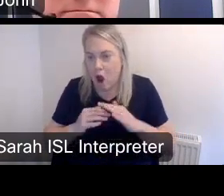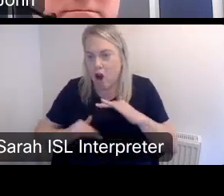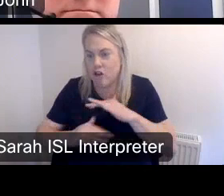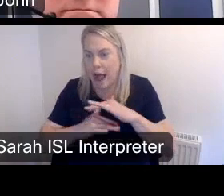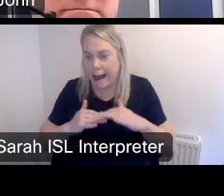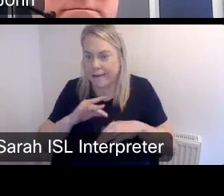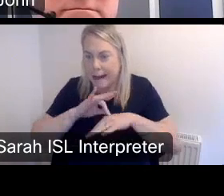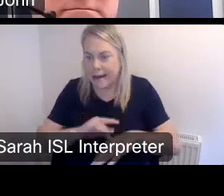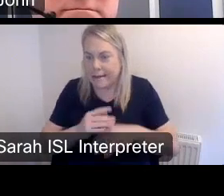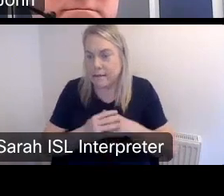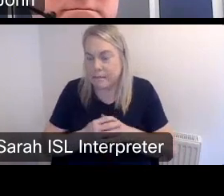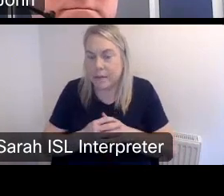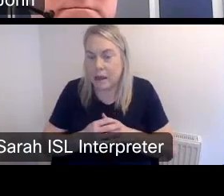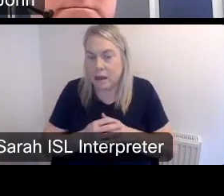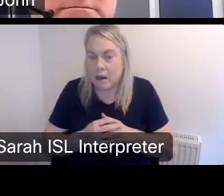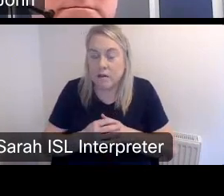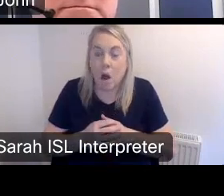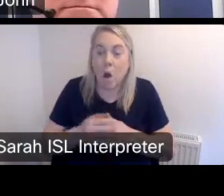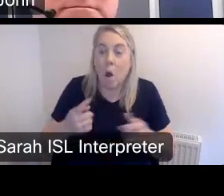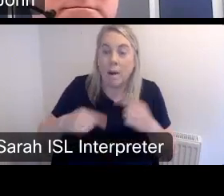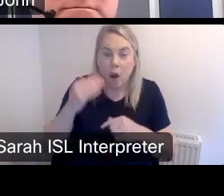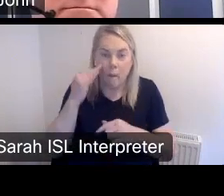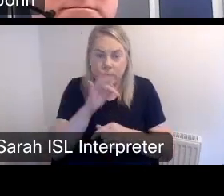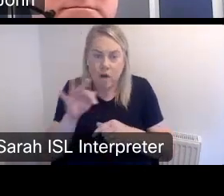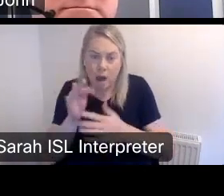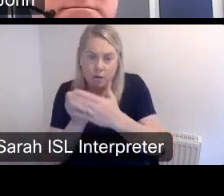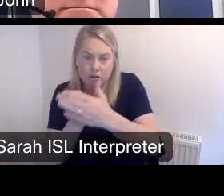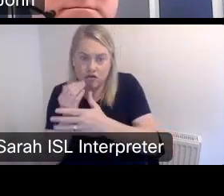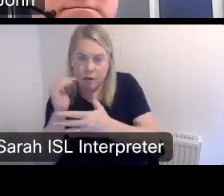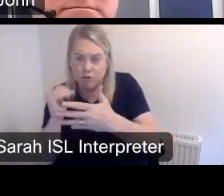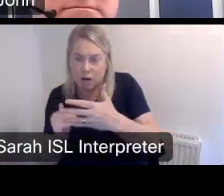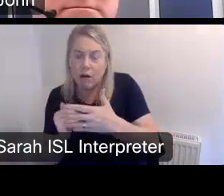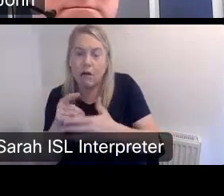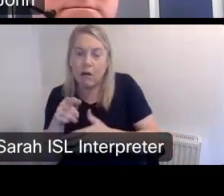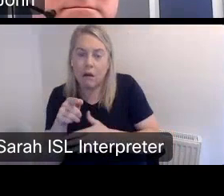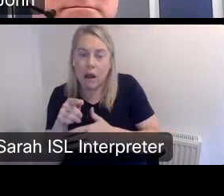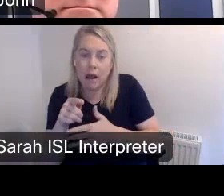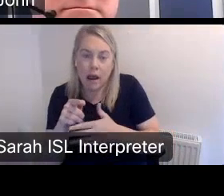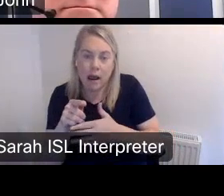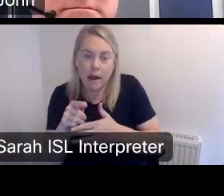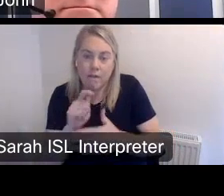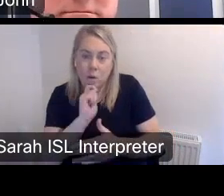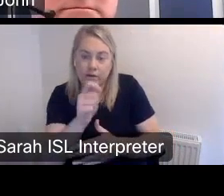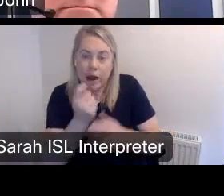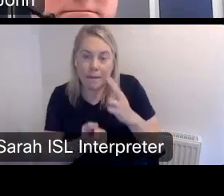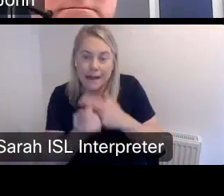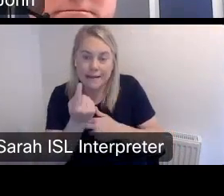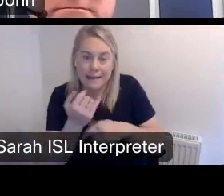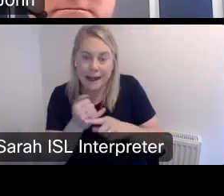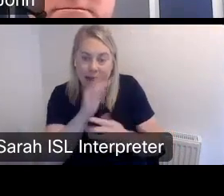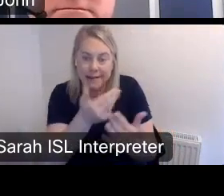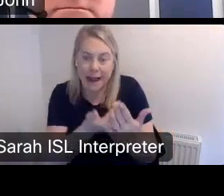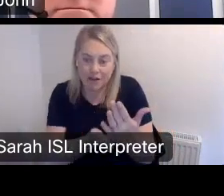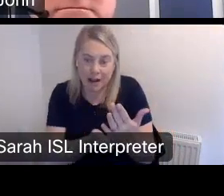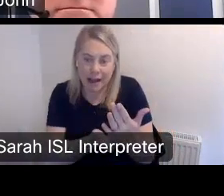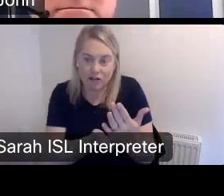patient. So we know from the description that there was, for the notifiable incident under this legislation to